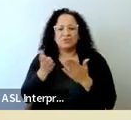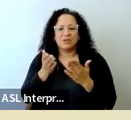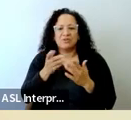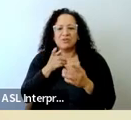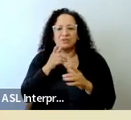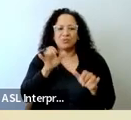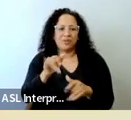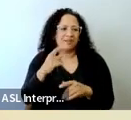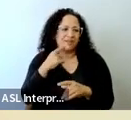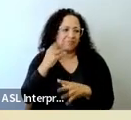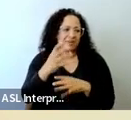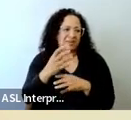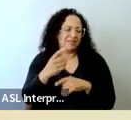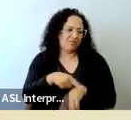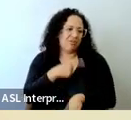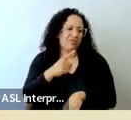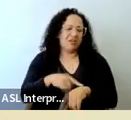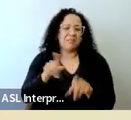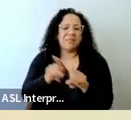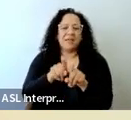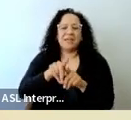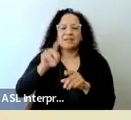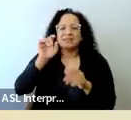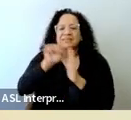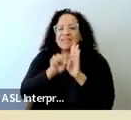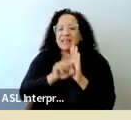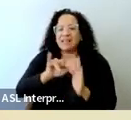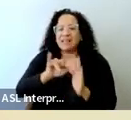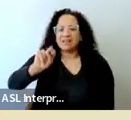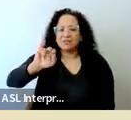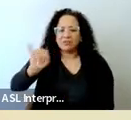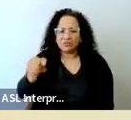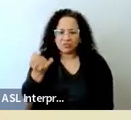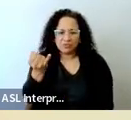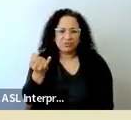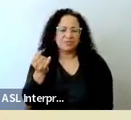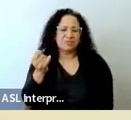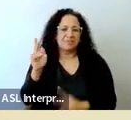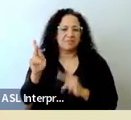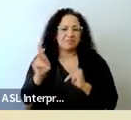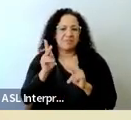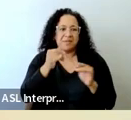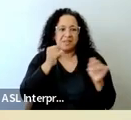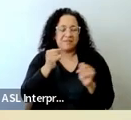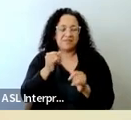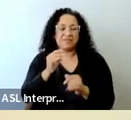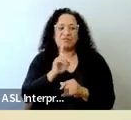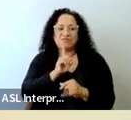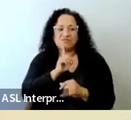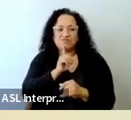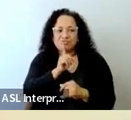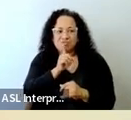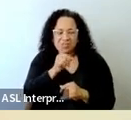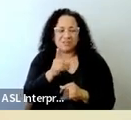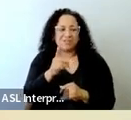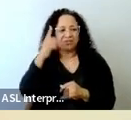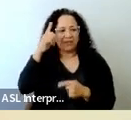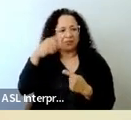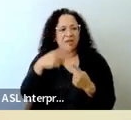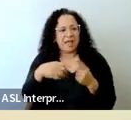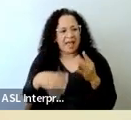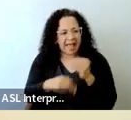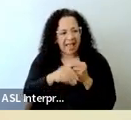a while, like New Jersey. I remember in particular, some individuals served really talking about this concept of adding the fifth principle